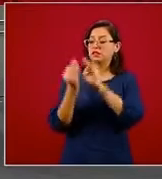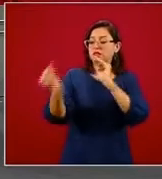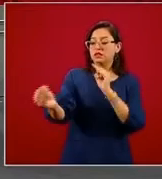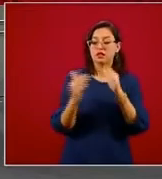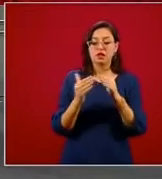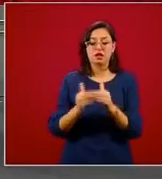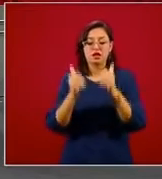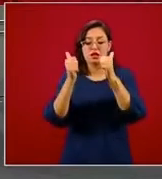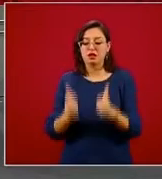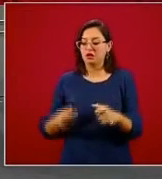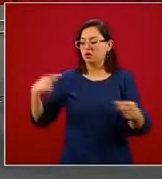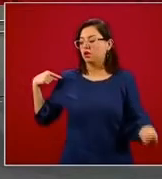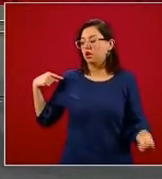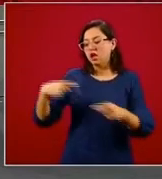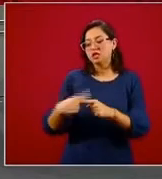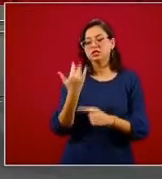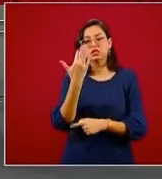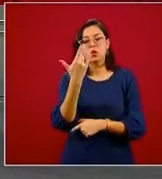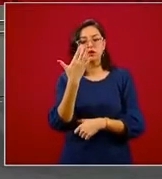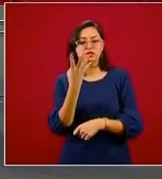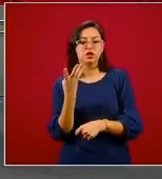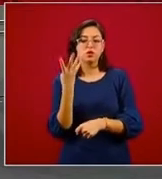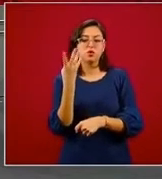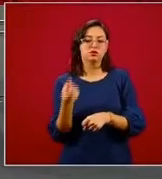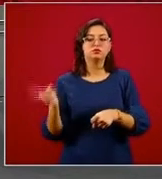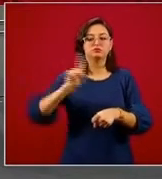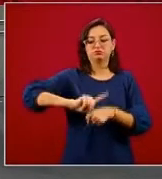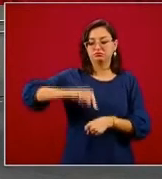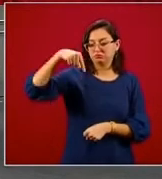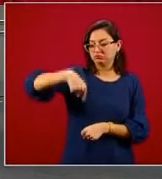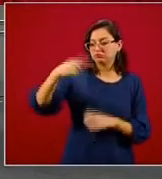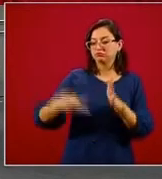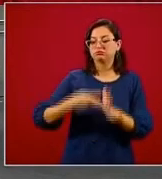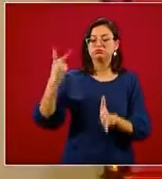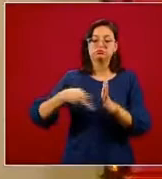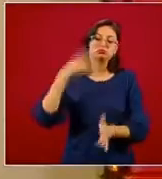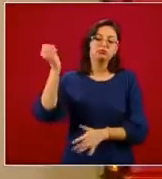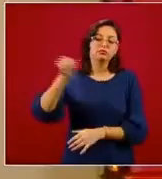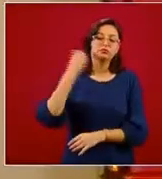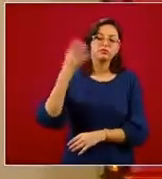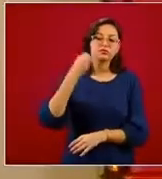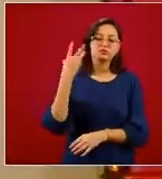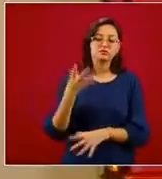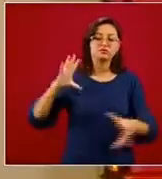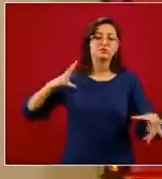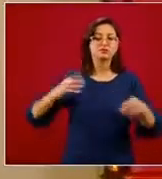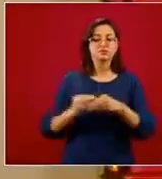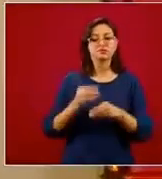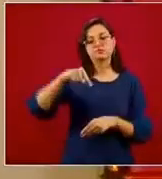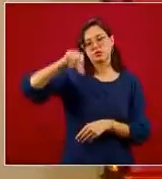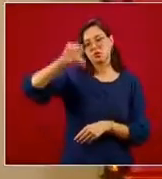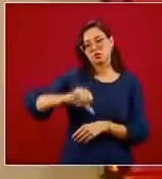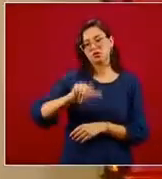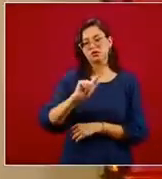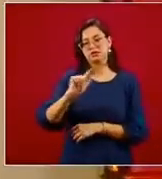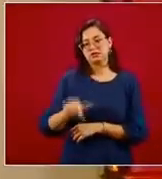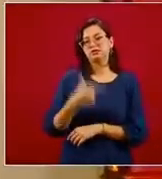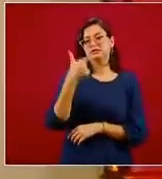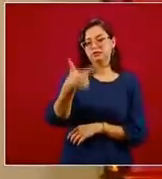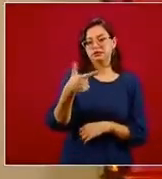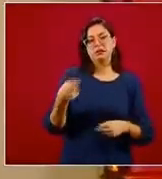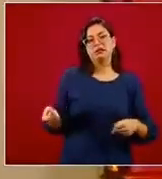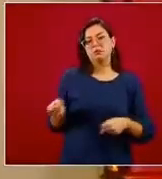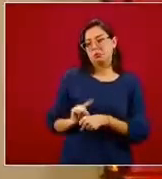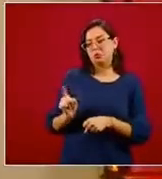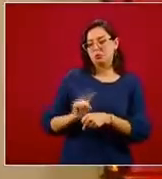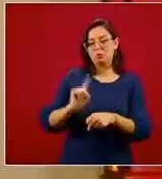communication outlets. This is day 54 of the national campaign of safe distance, social